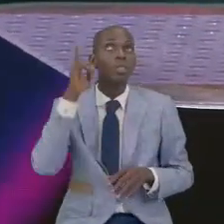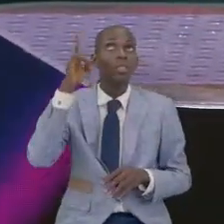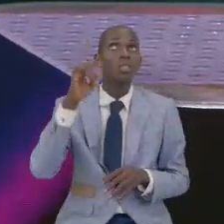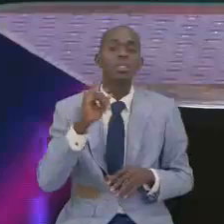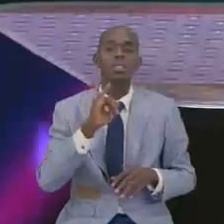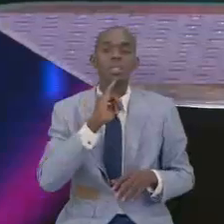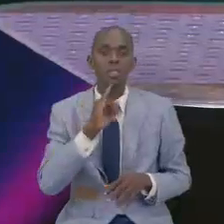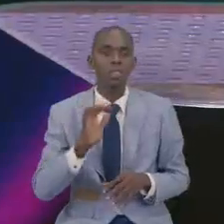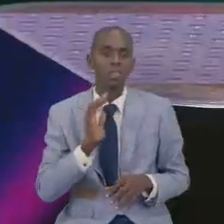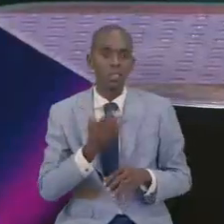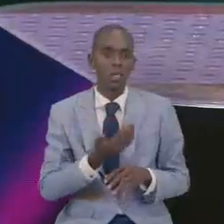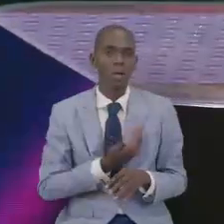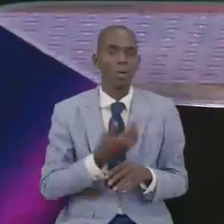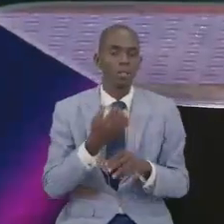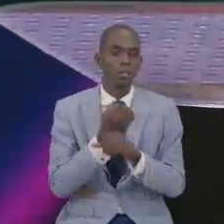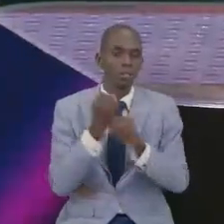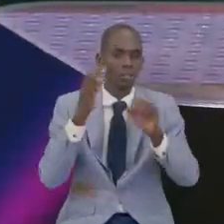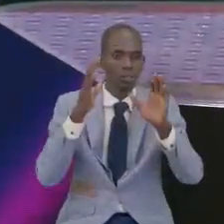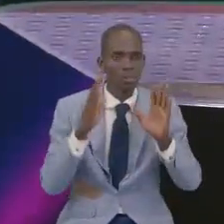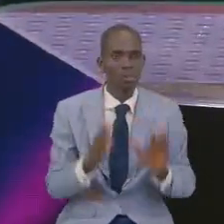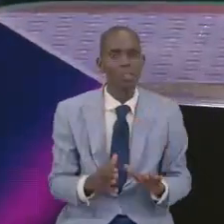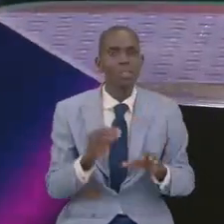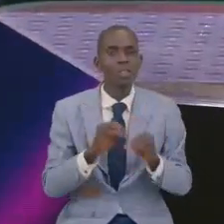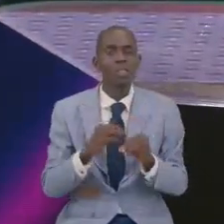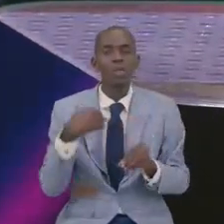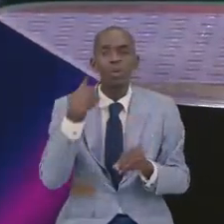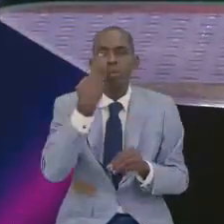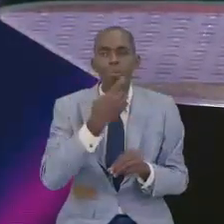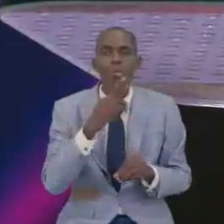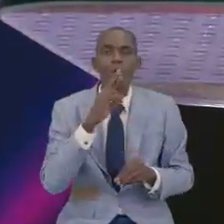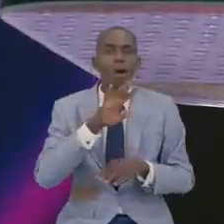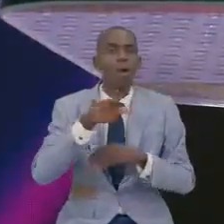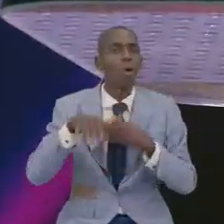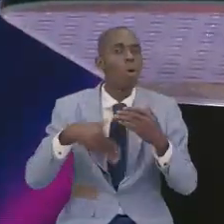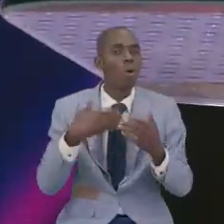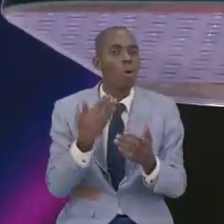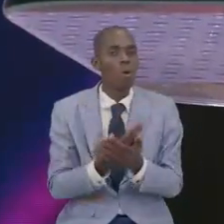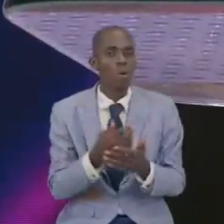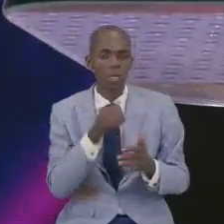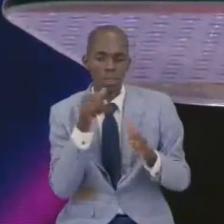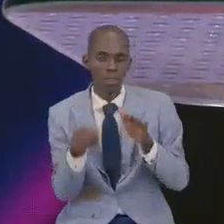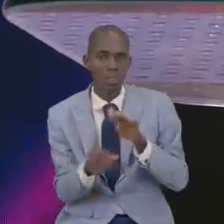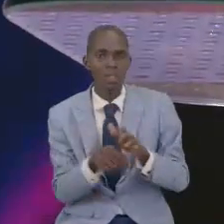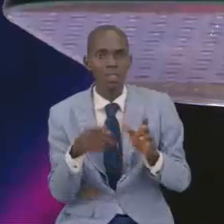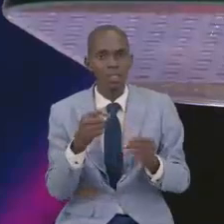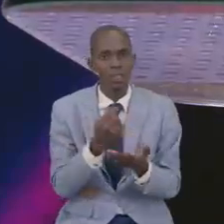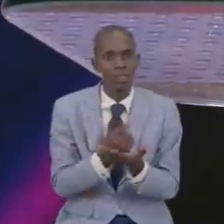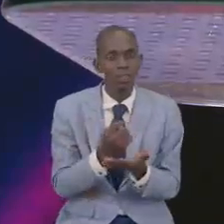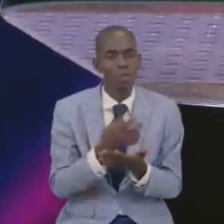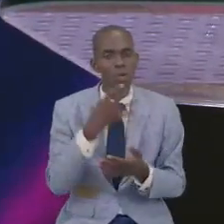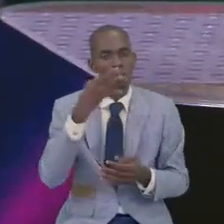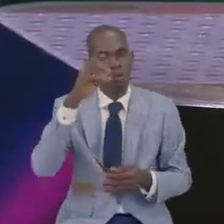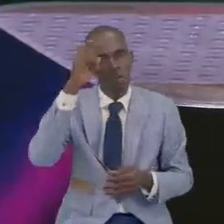our Redeemer, in whom are all the treasures of wisdom and knowledge. And then